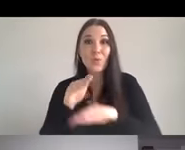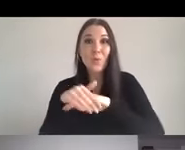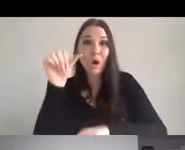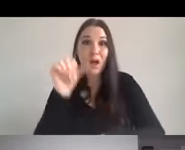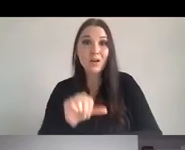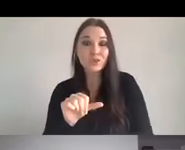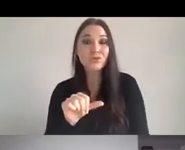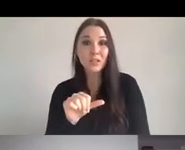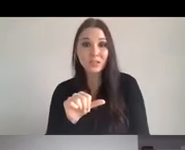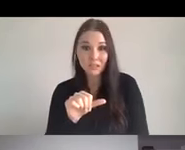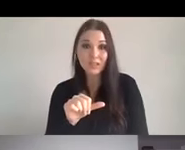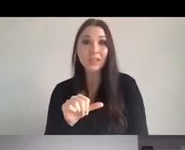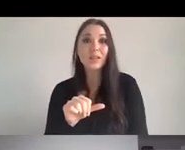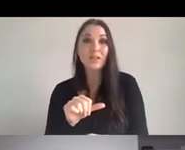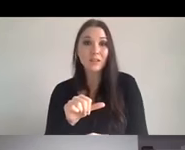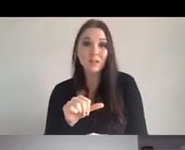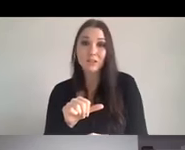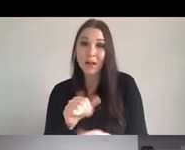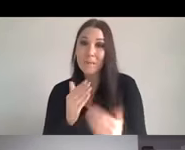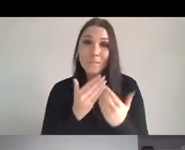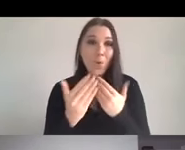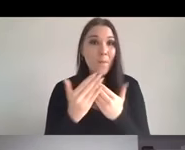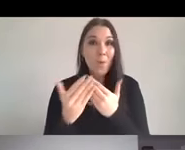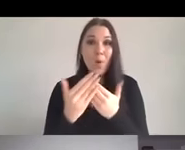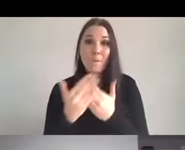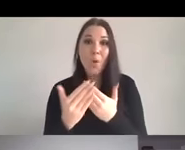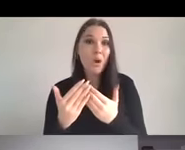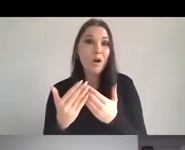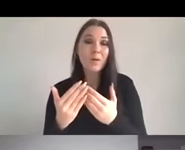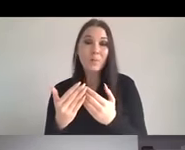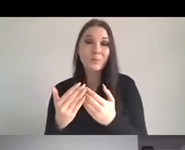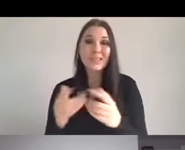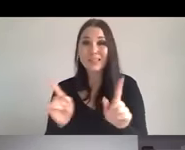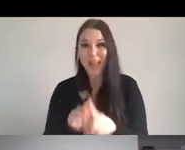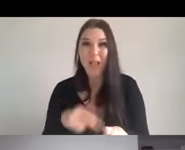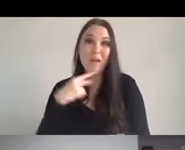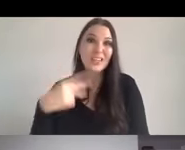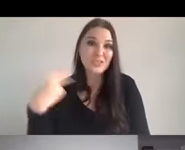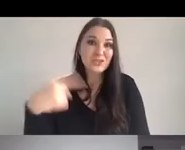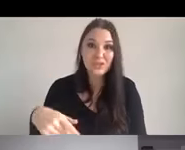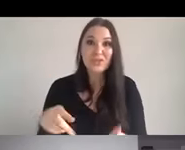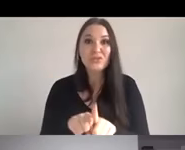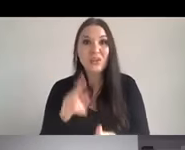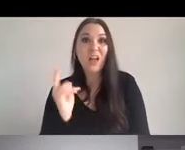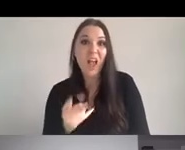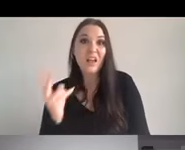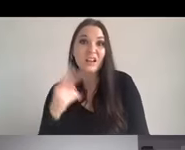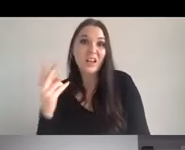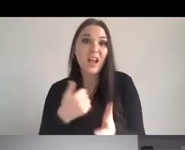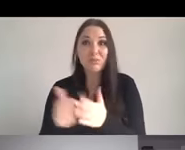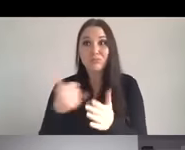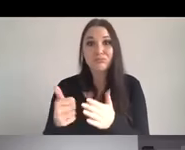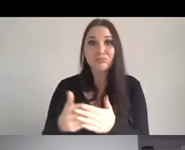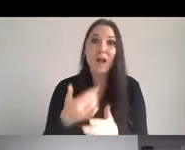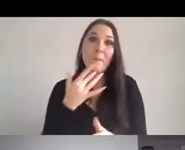VCs and more or less always the same answer. So how much revenue, when will